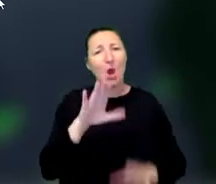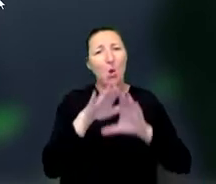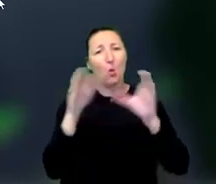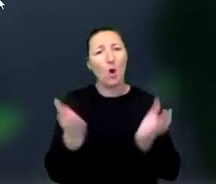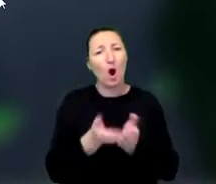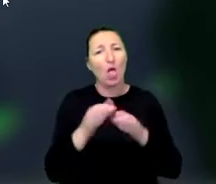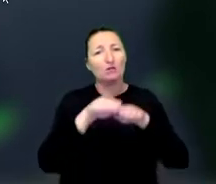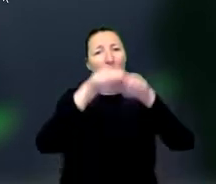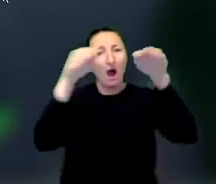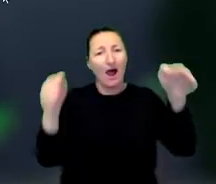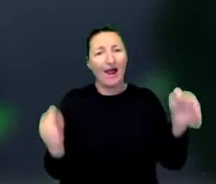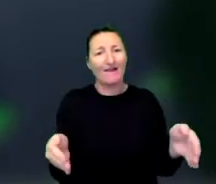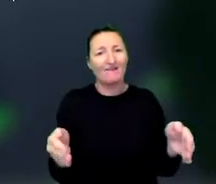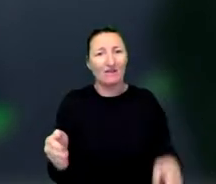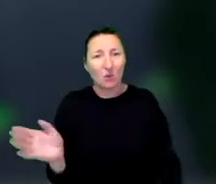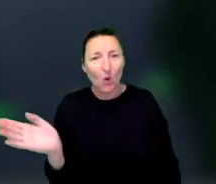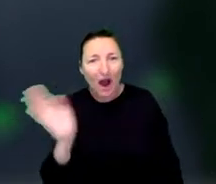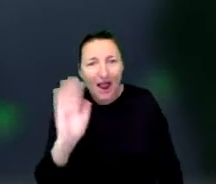Hello. Hello World.